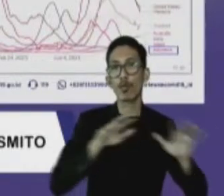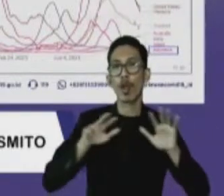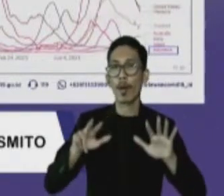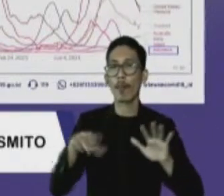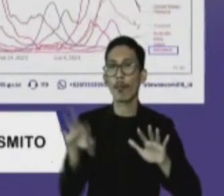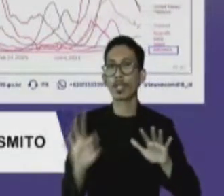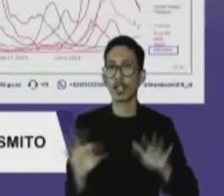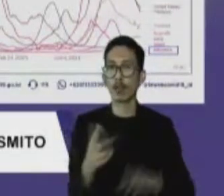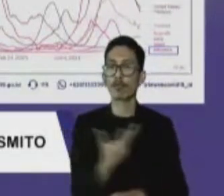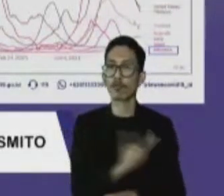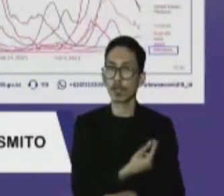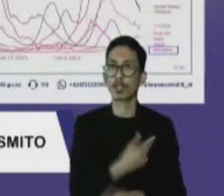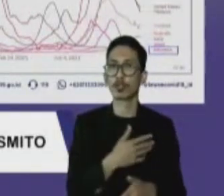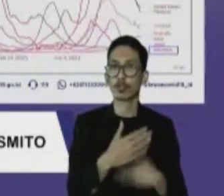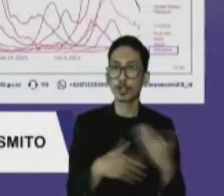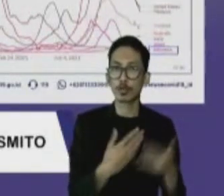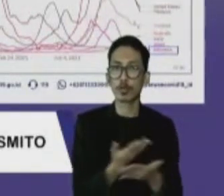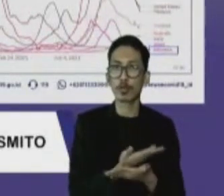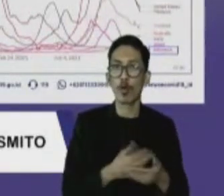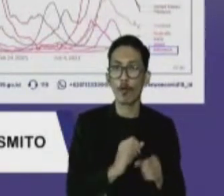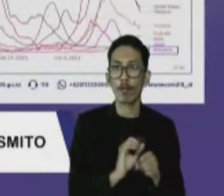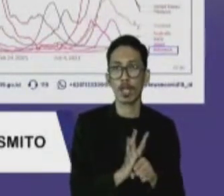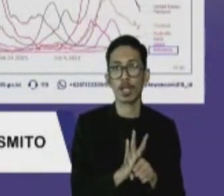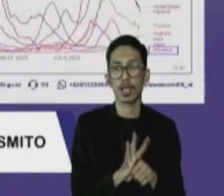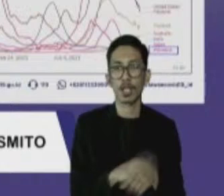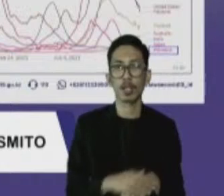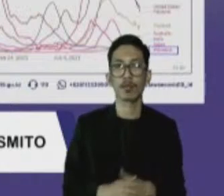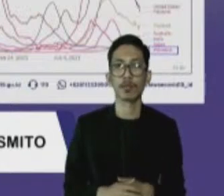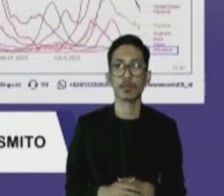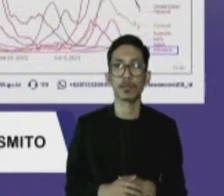Compared to other countries, Indonesia's COVID